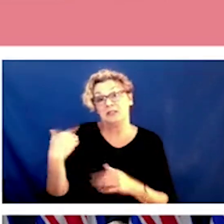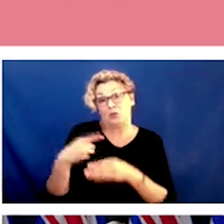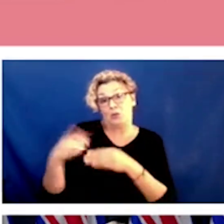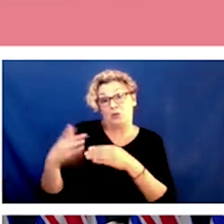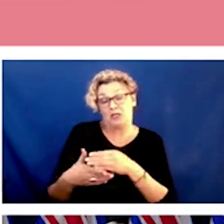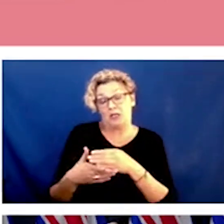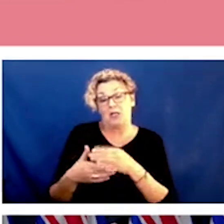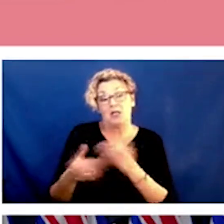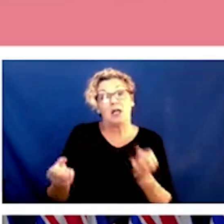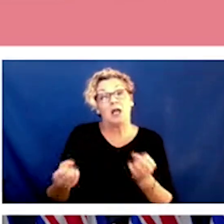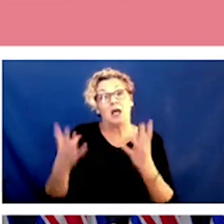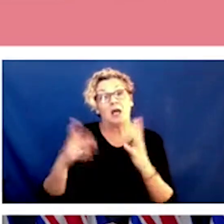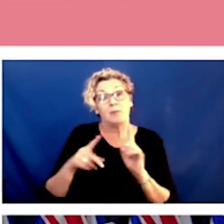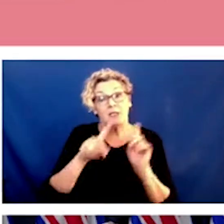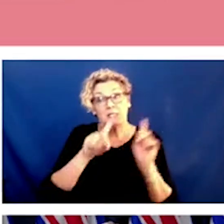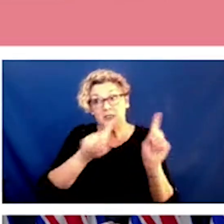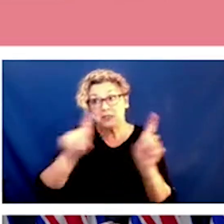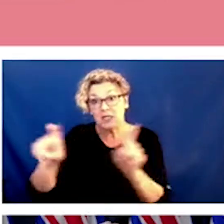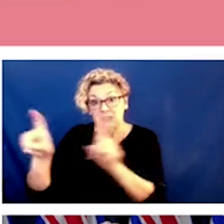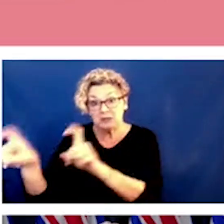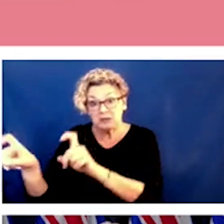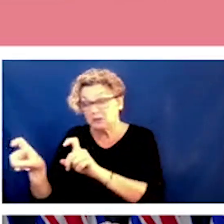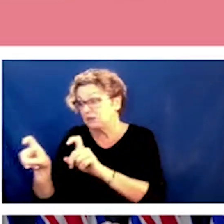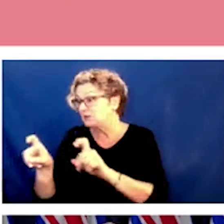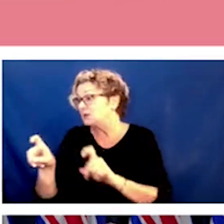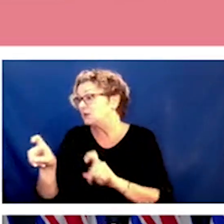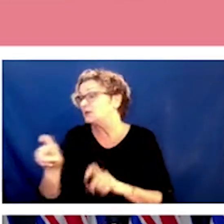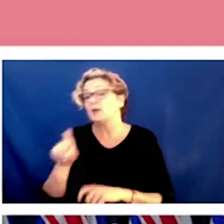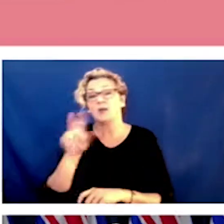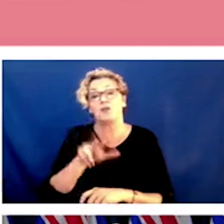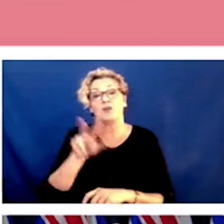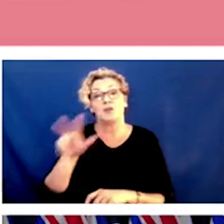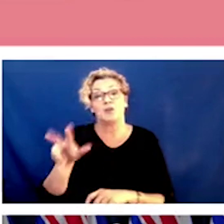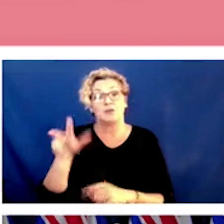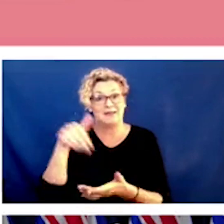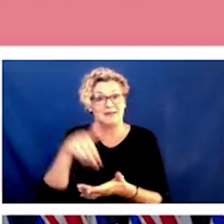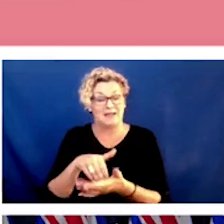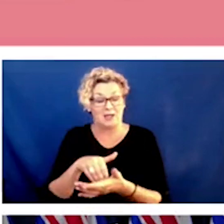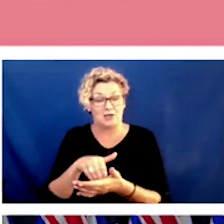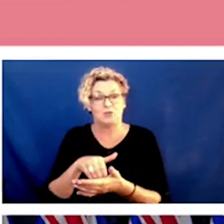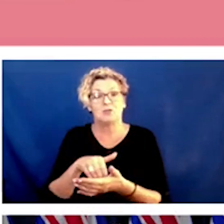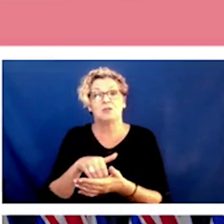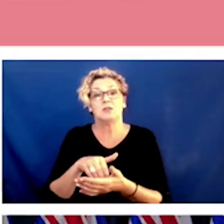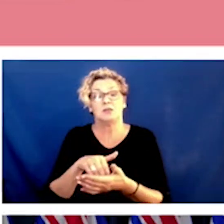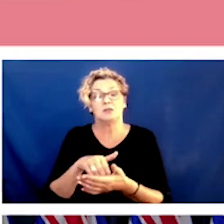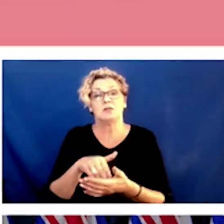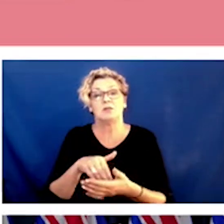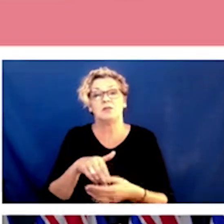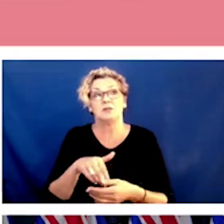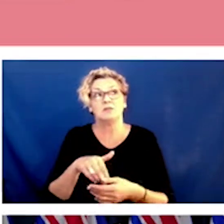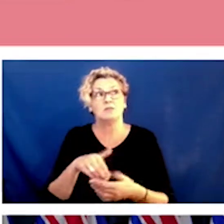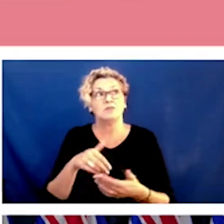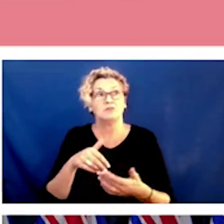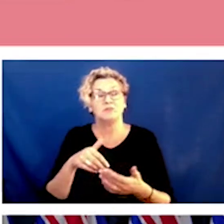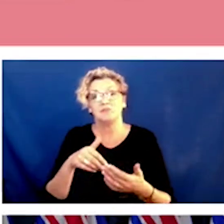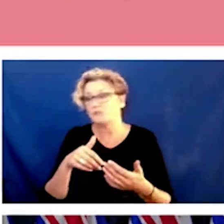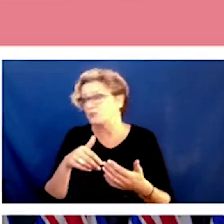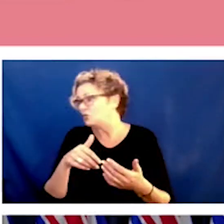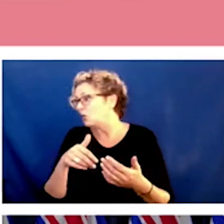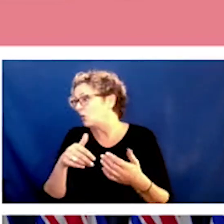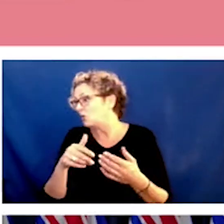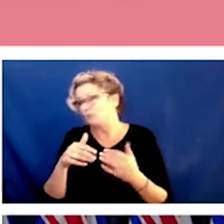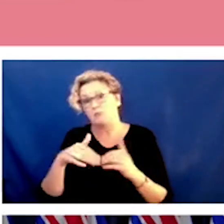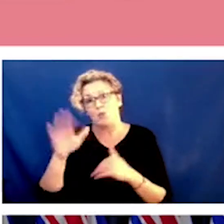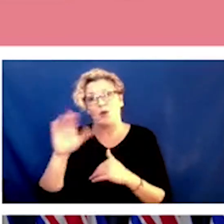may be tested more than once, and we know that it's about 9,000 and some actual individual people, but